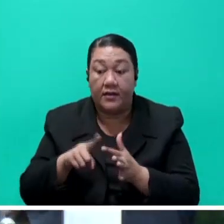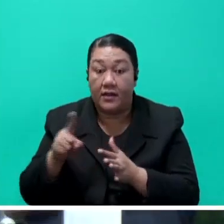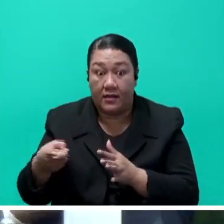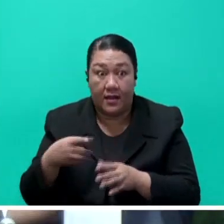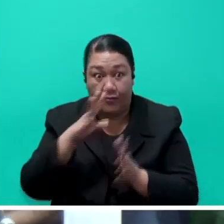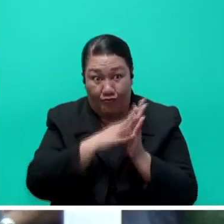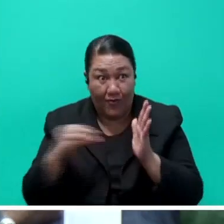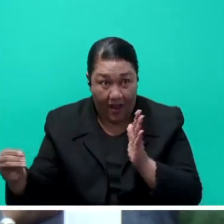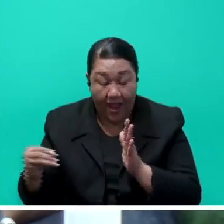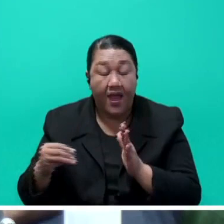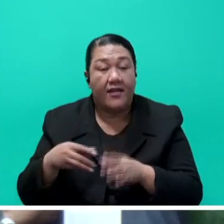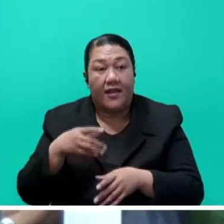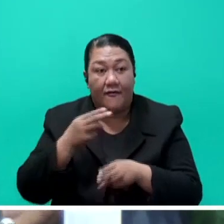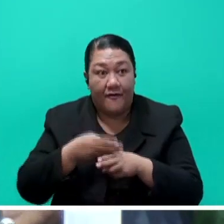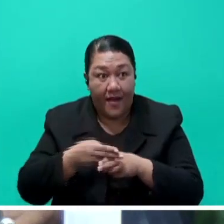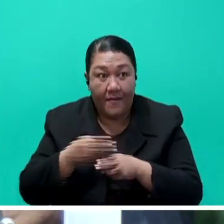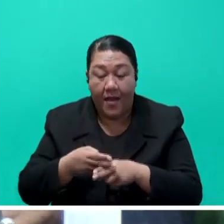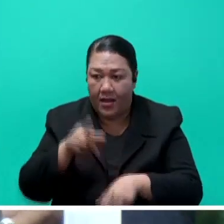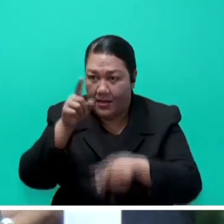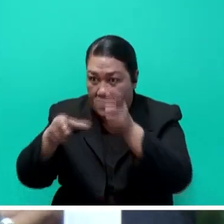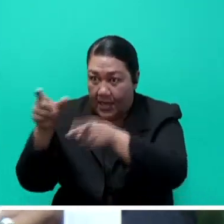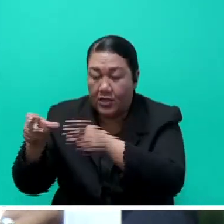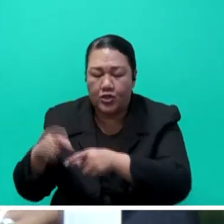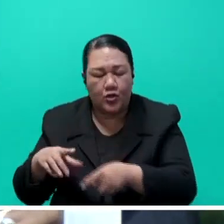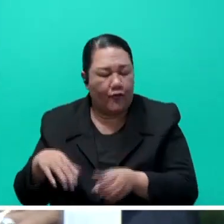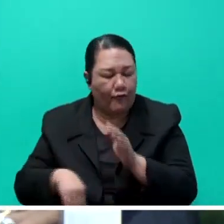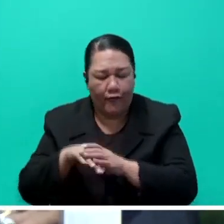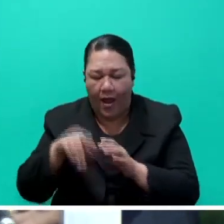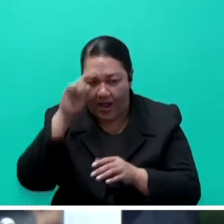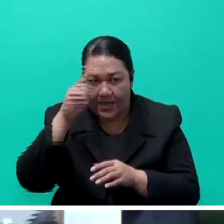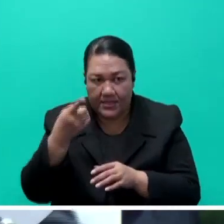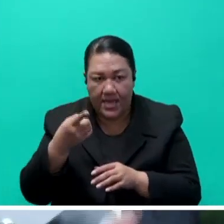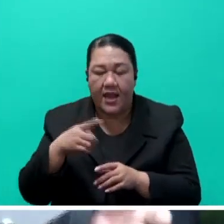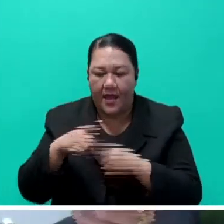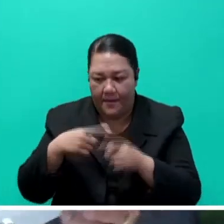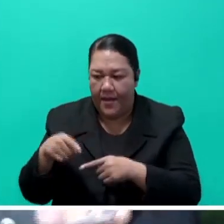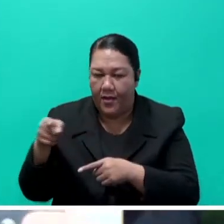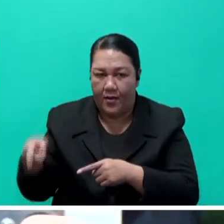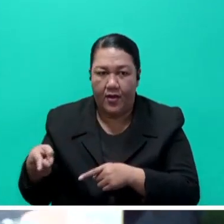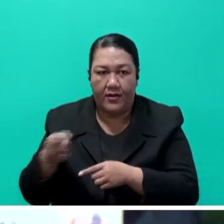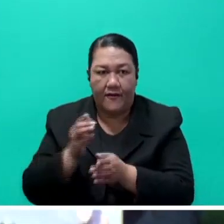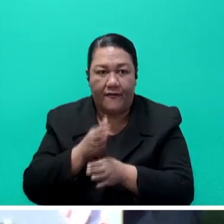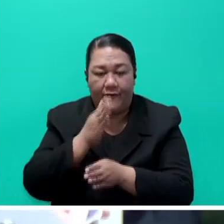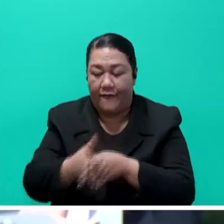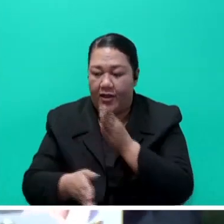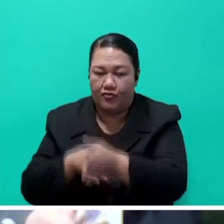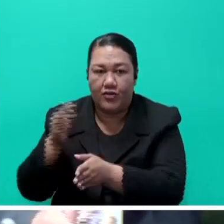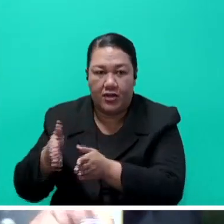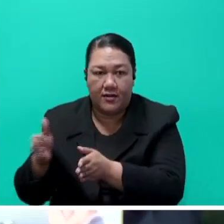drivers, other stakeholders to fully understand the concern and incorporate the valuable feedback.